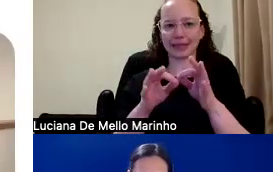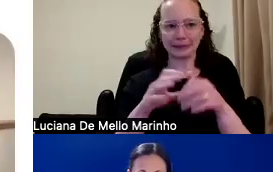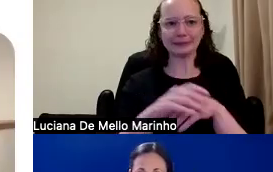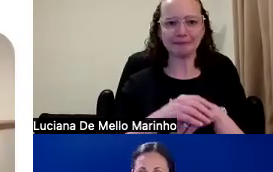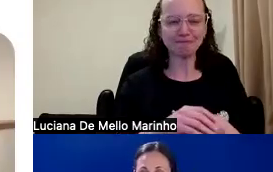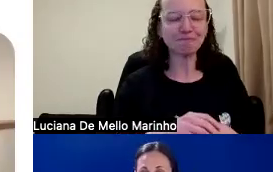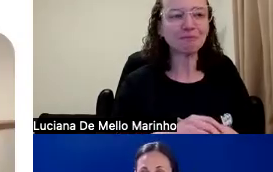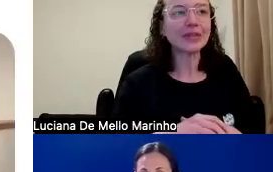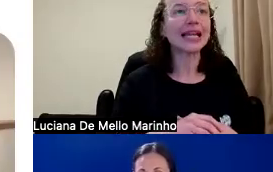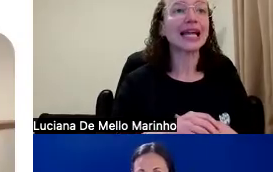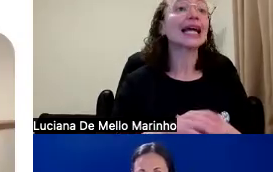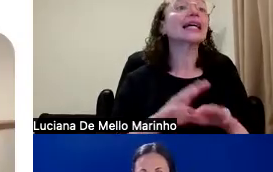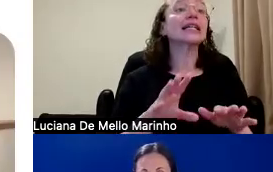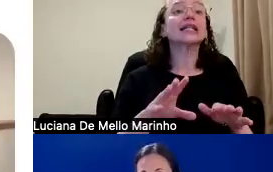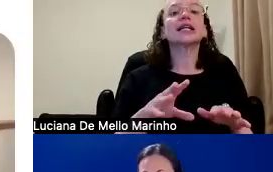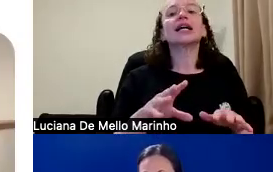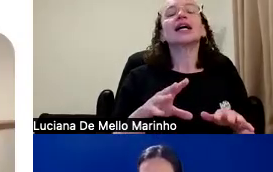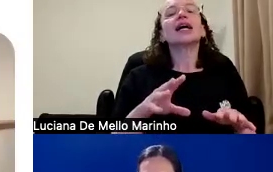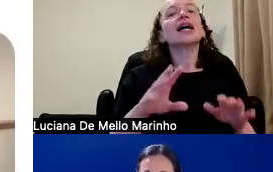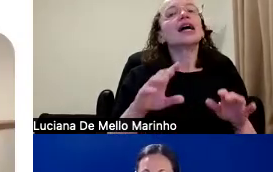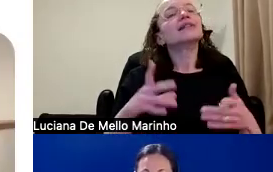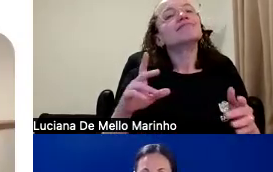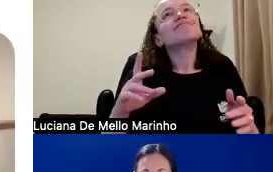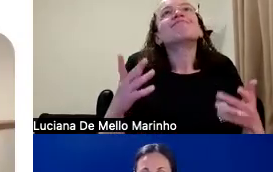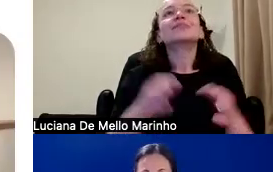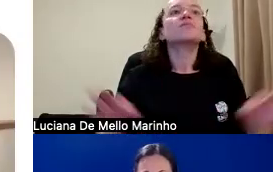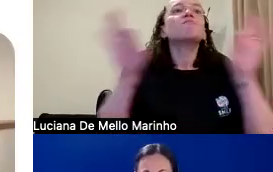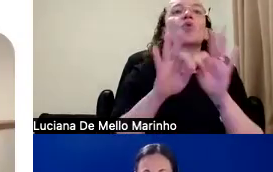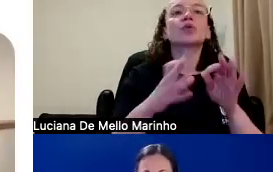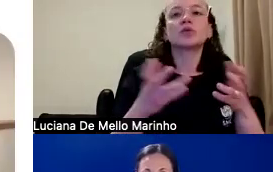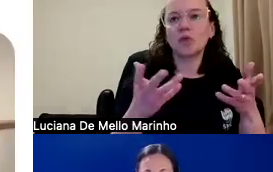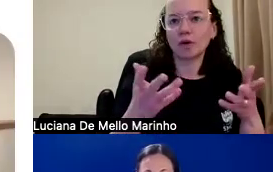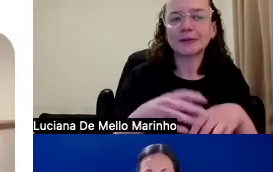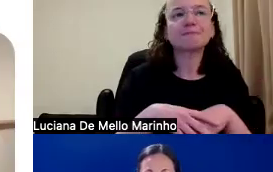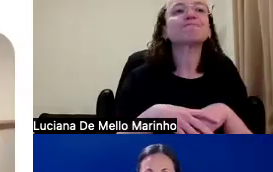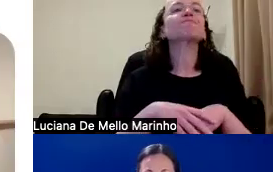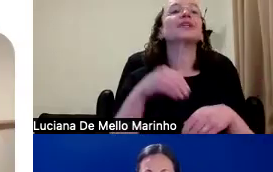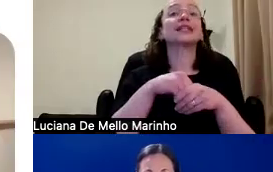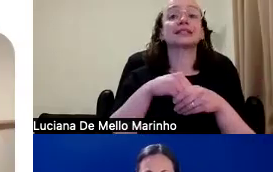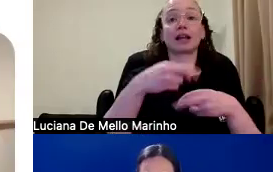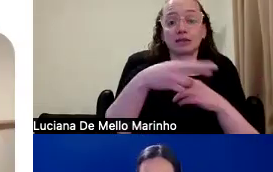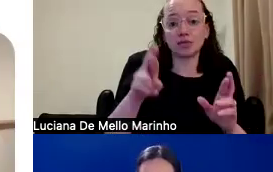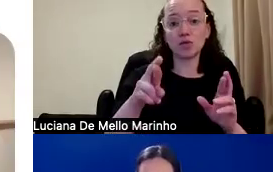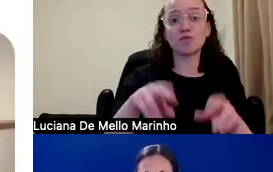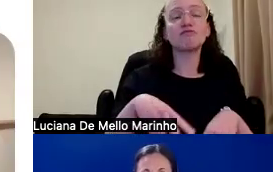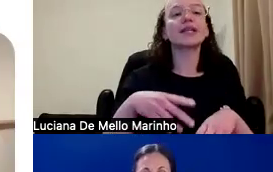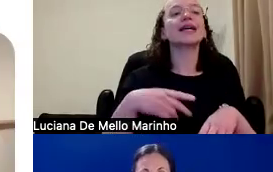placement, where to stand and where the best is place for the interpreter to stand. And so it is important. So when you are